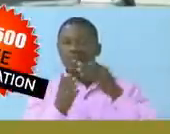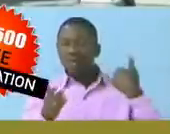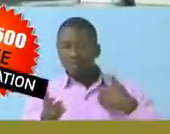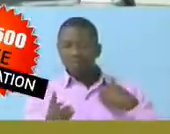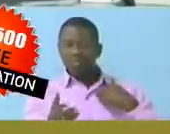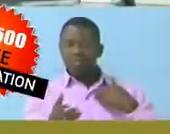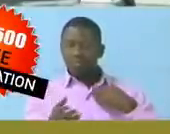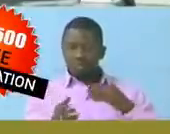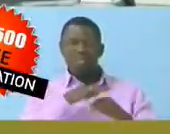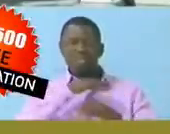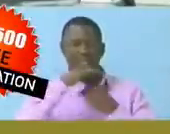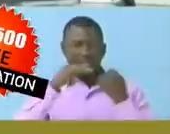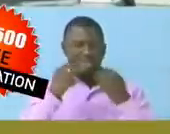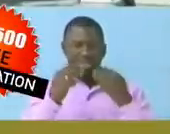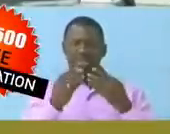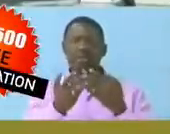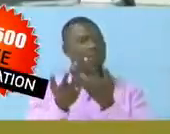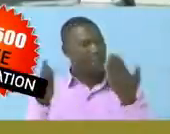number.